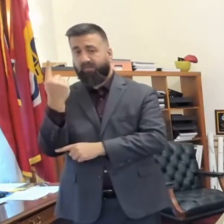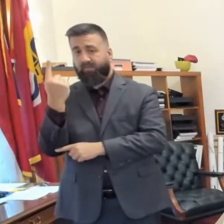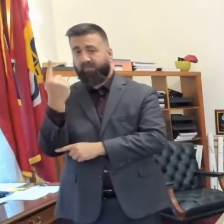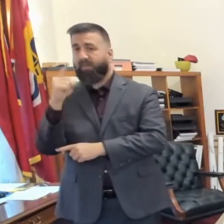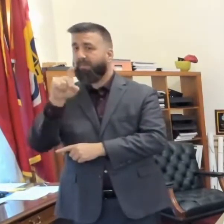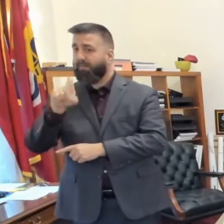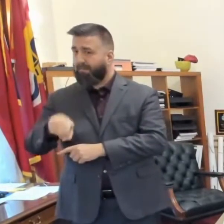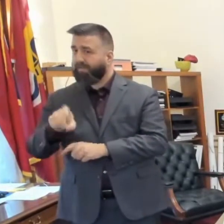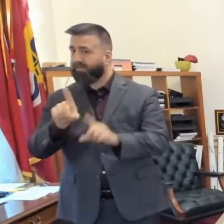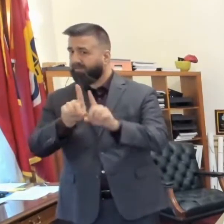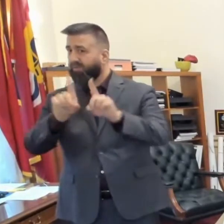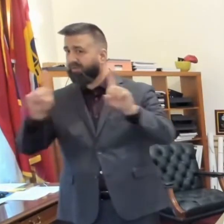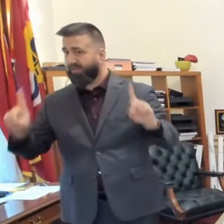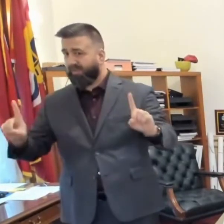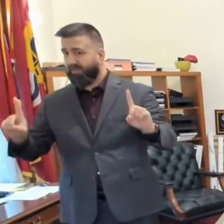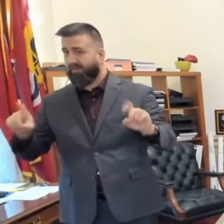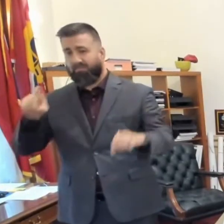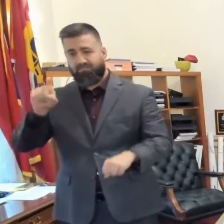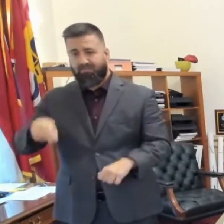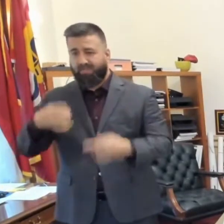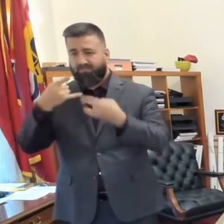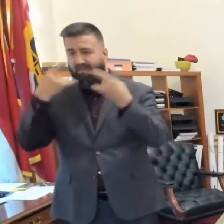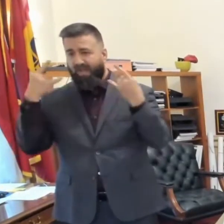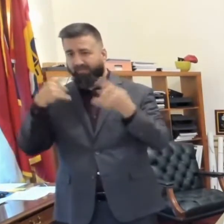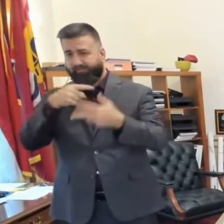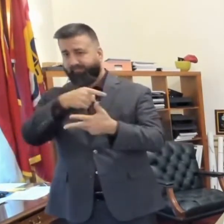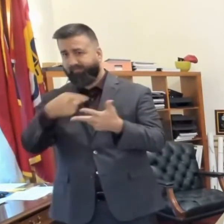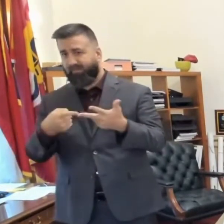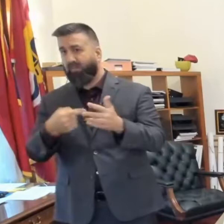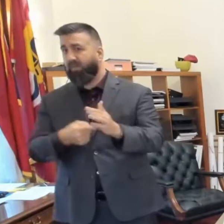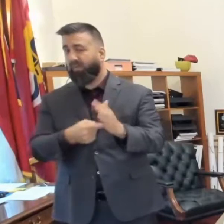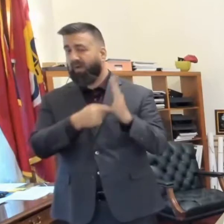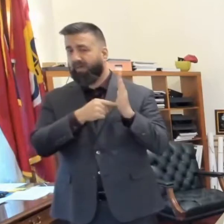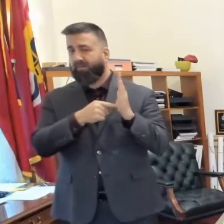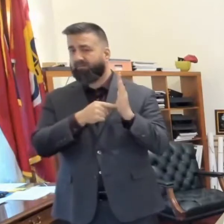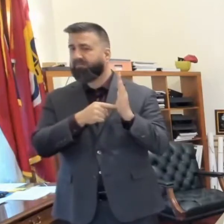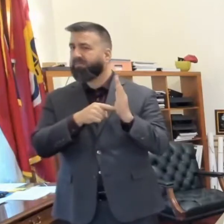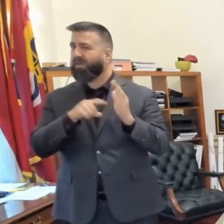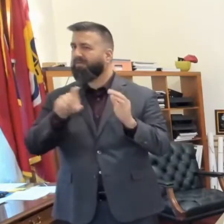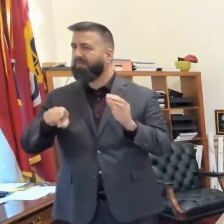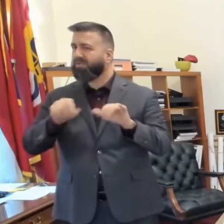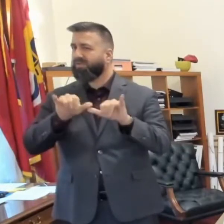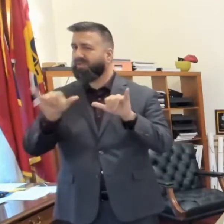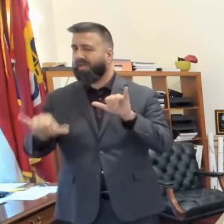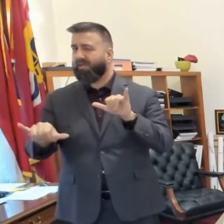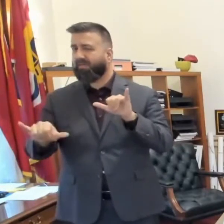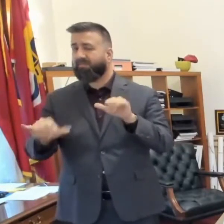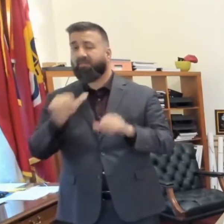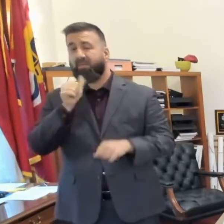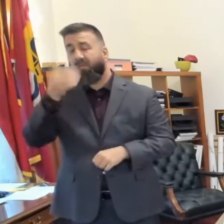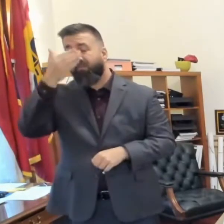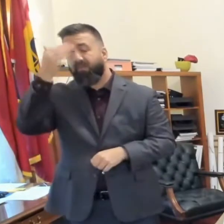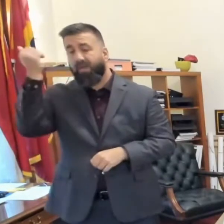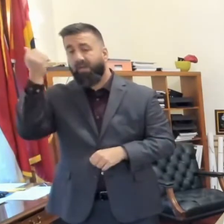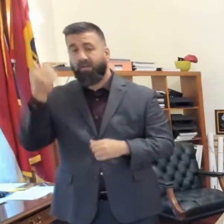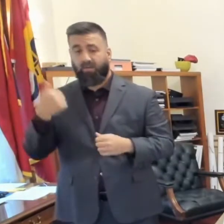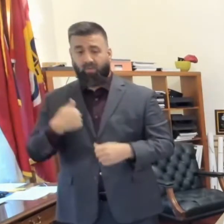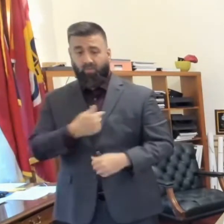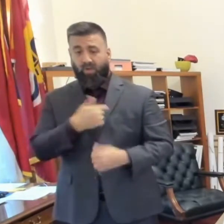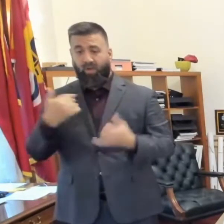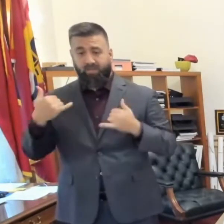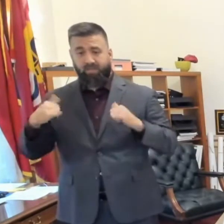social distancing, mask wearing, all of that needs to stay in place for the time being. I mean, don't forget, we are